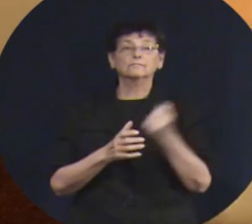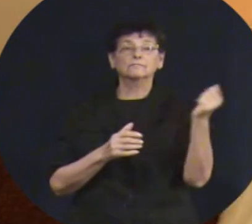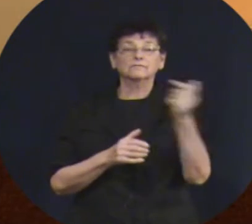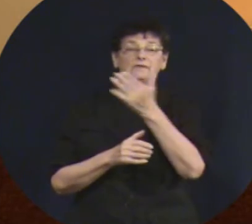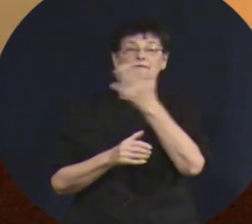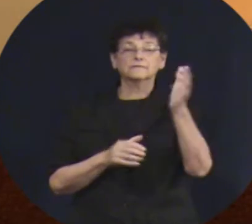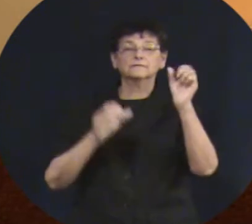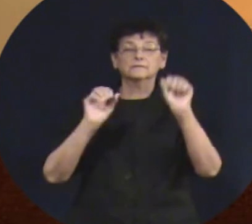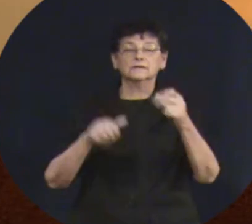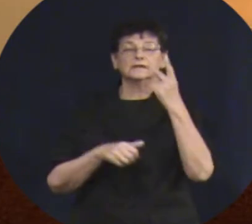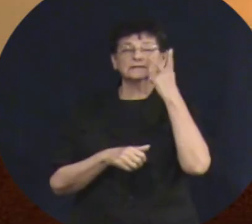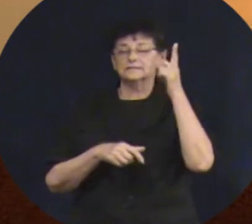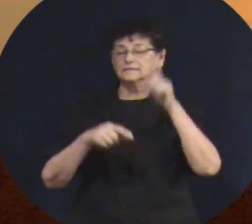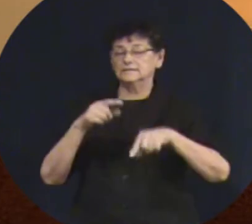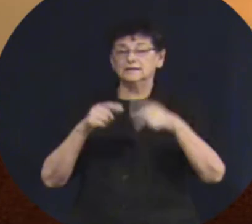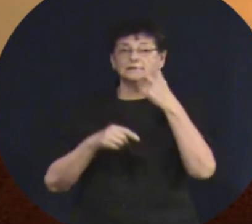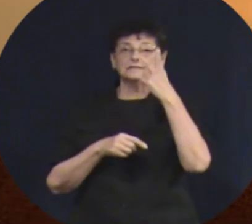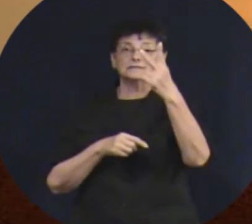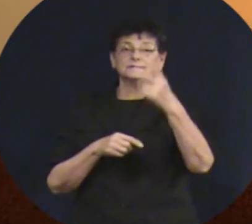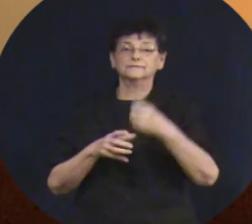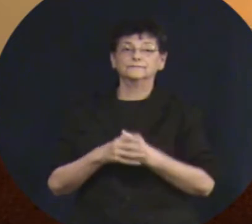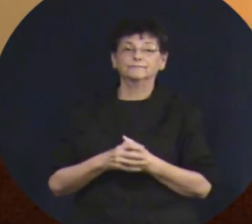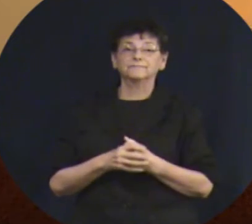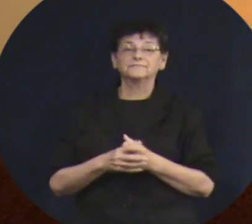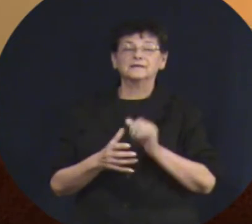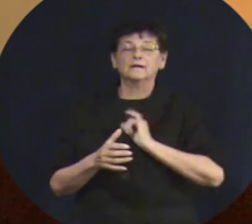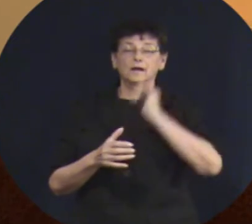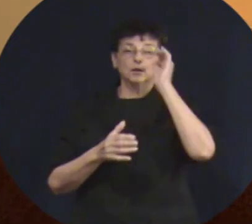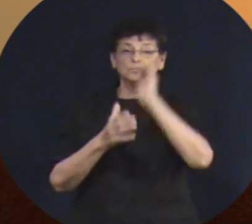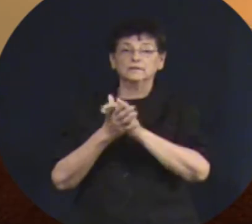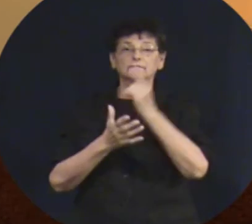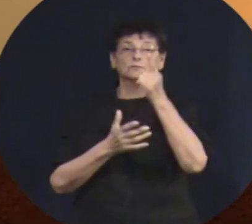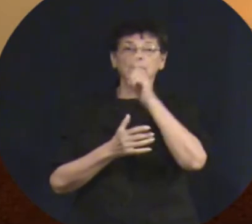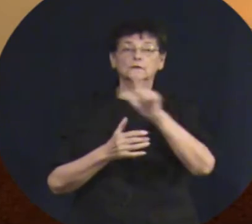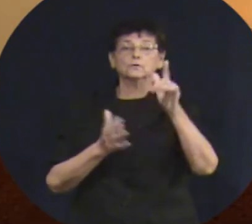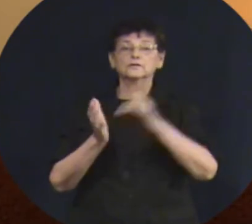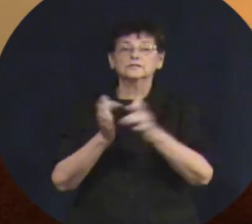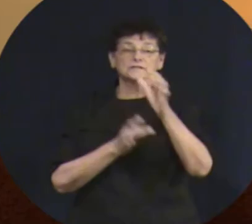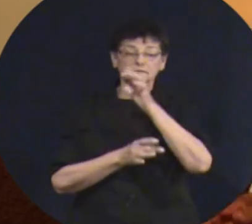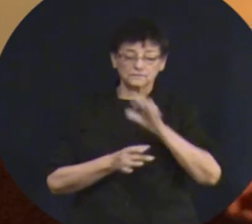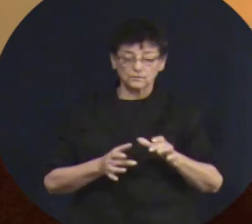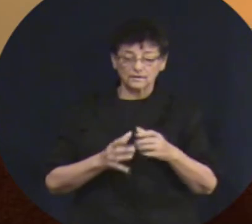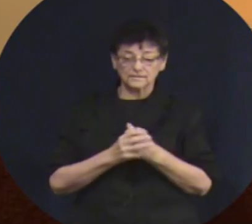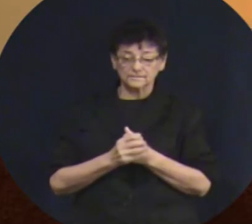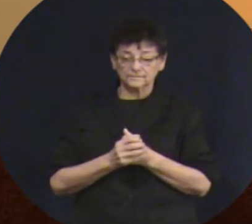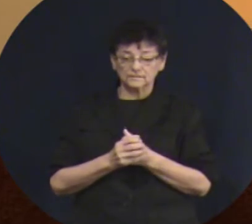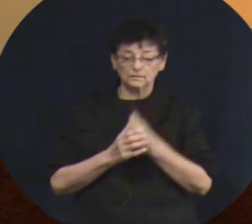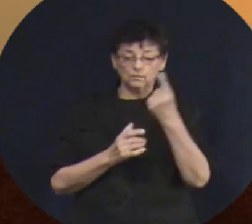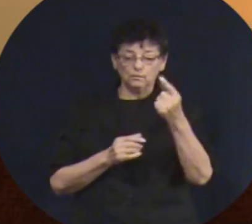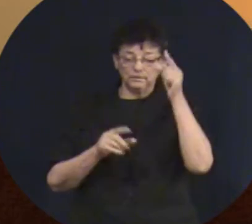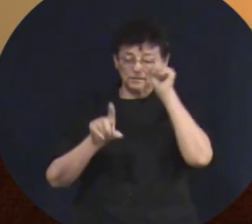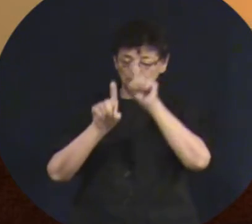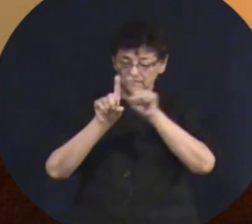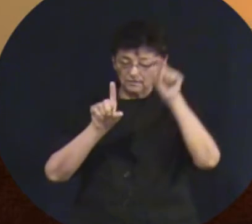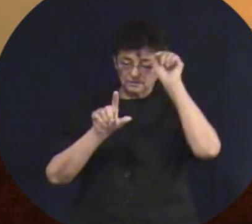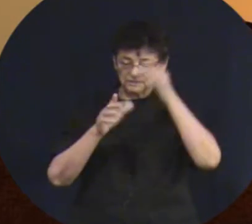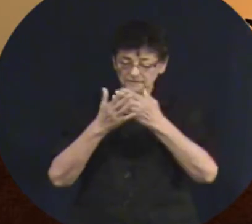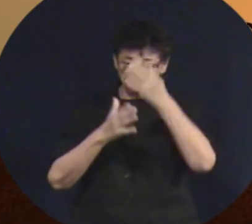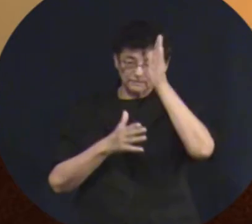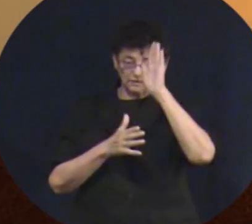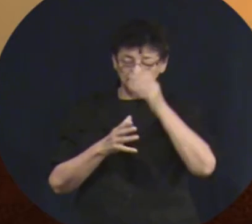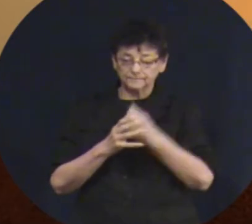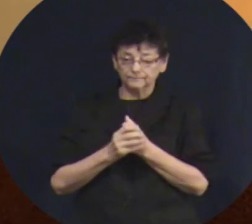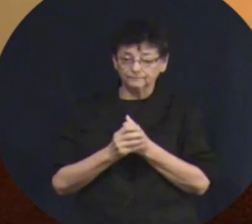all things visible and invisible. I believe in one Lord Jesus Christ, the only begotten Son of